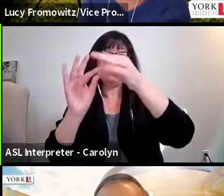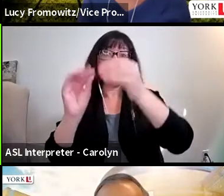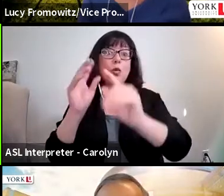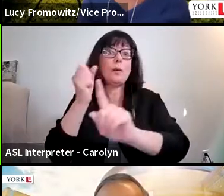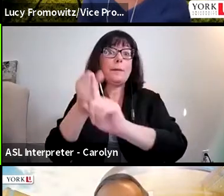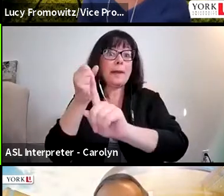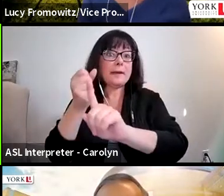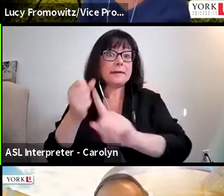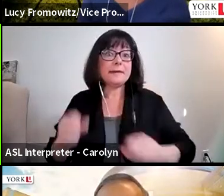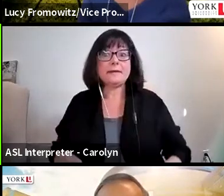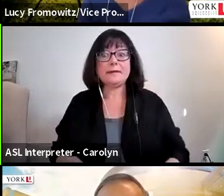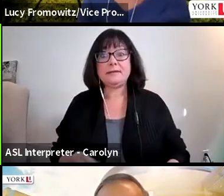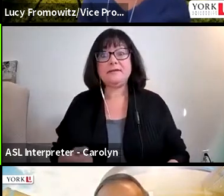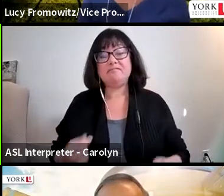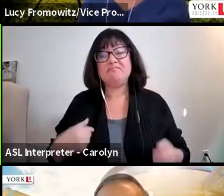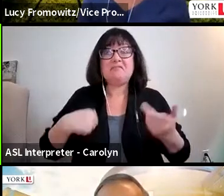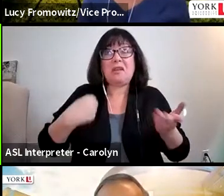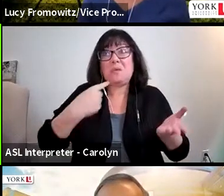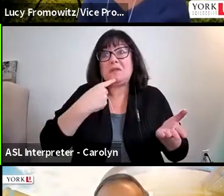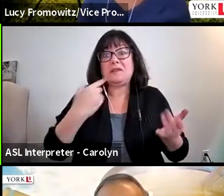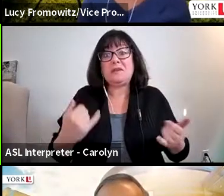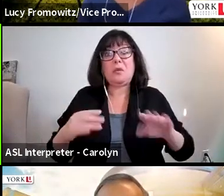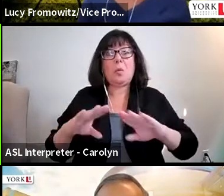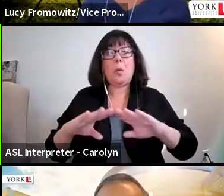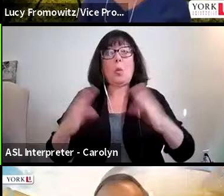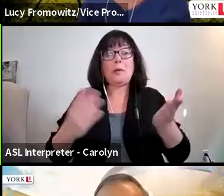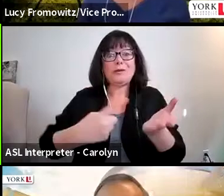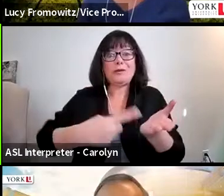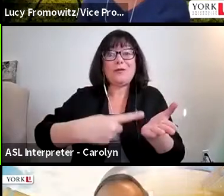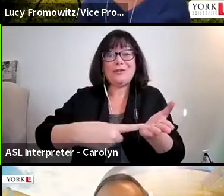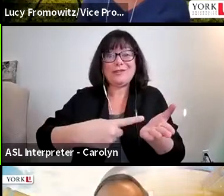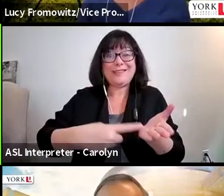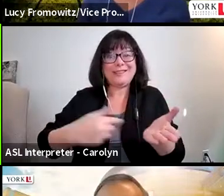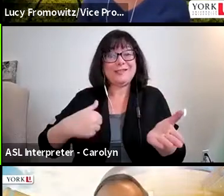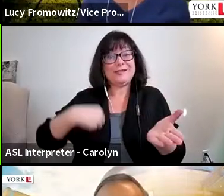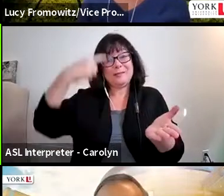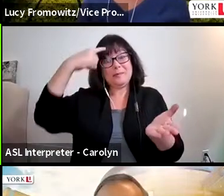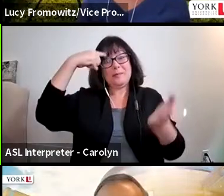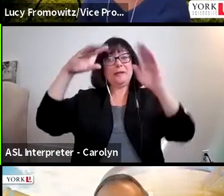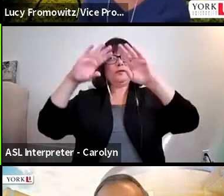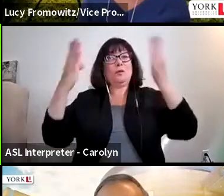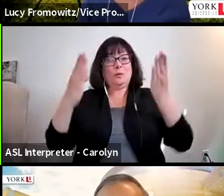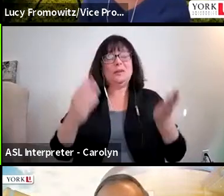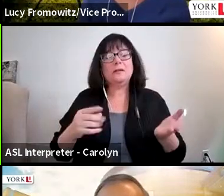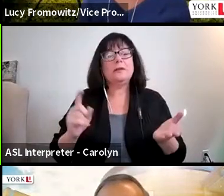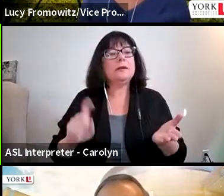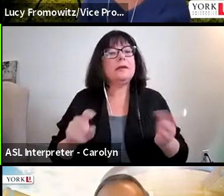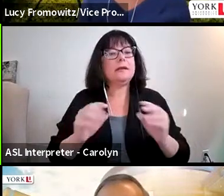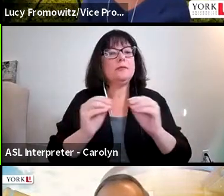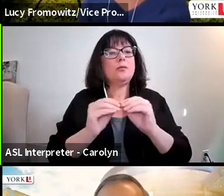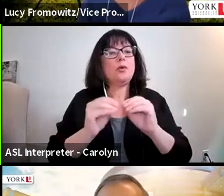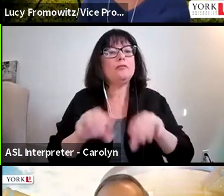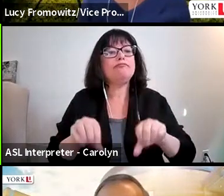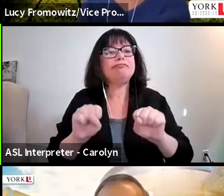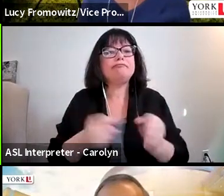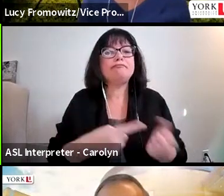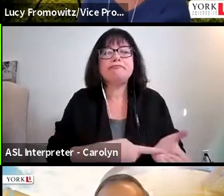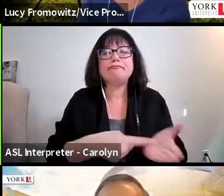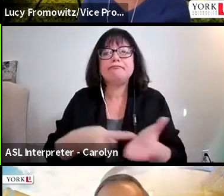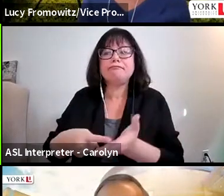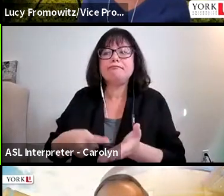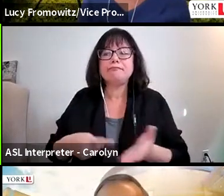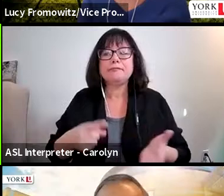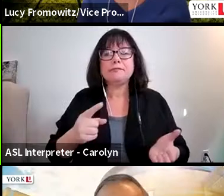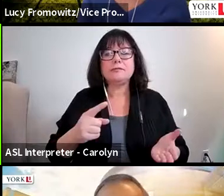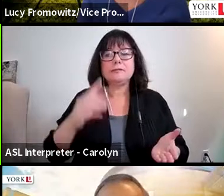conversation is open. I would say at this point, we need more engagement from the university community to determine where we want to direct our energies. But I